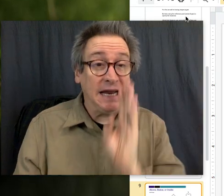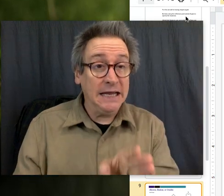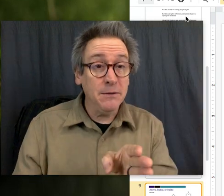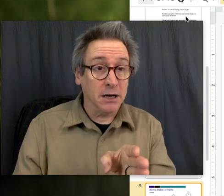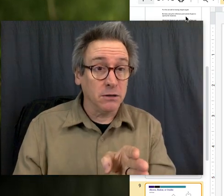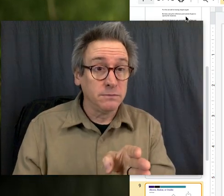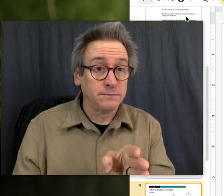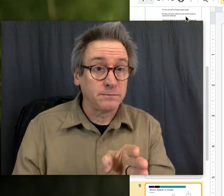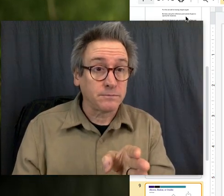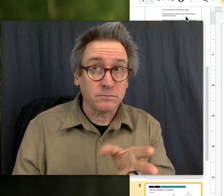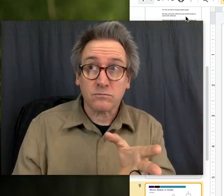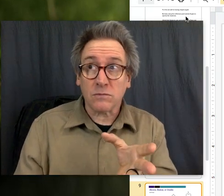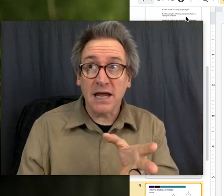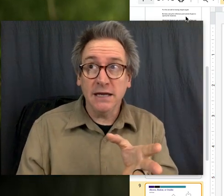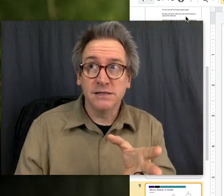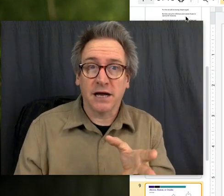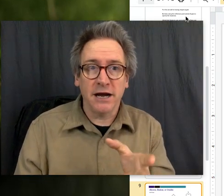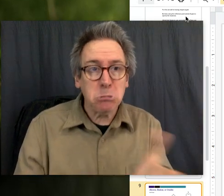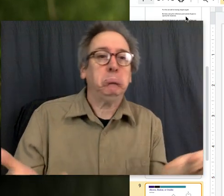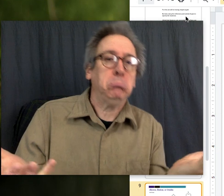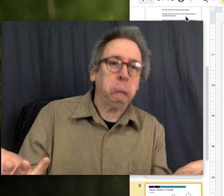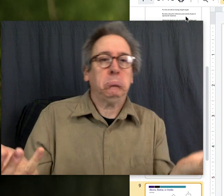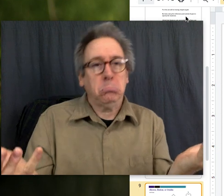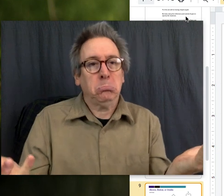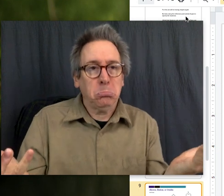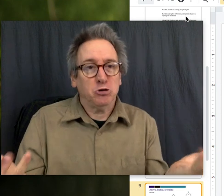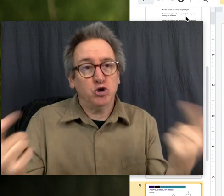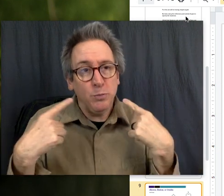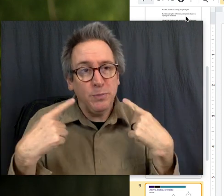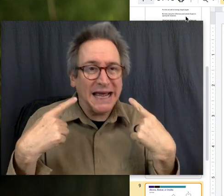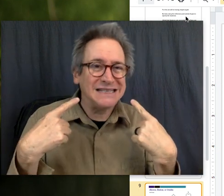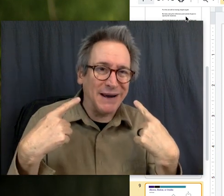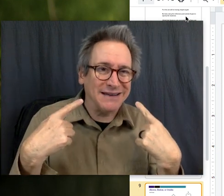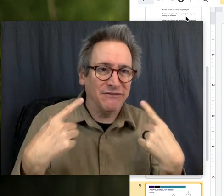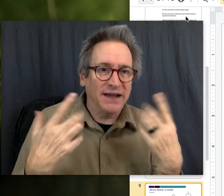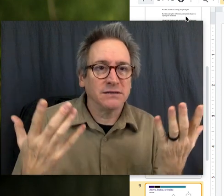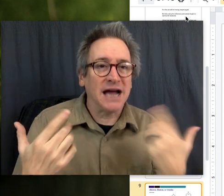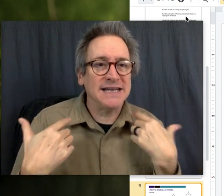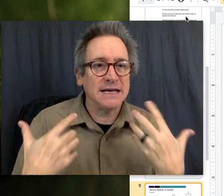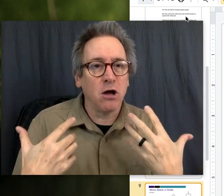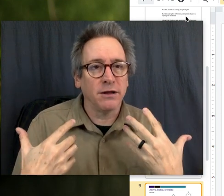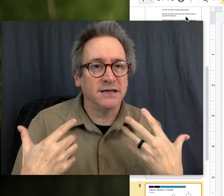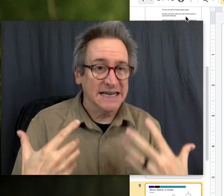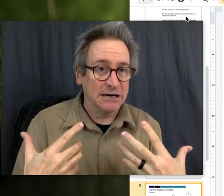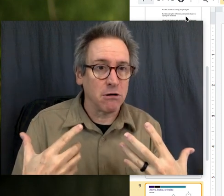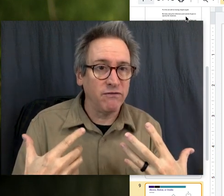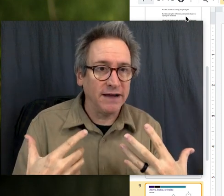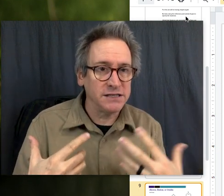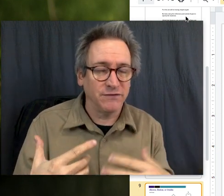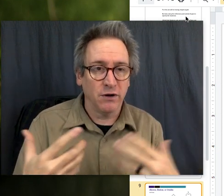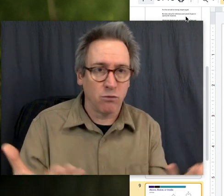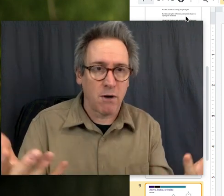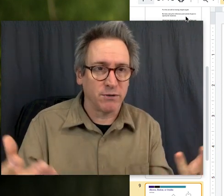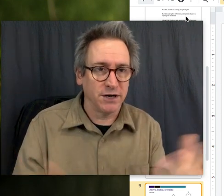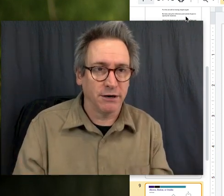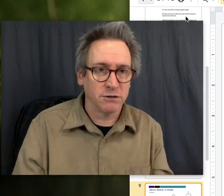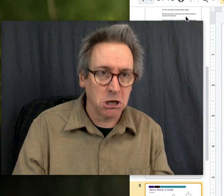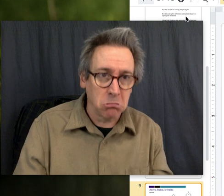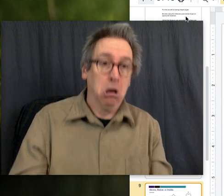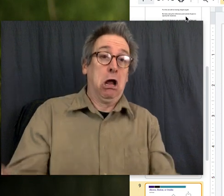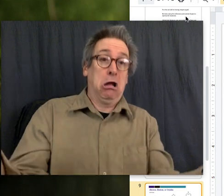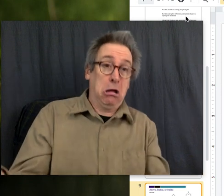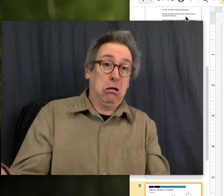And then in the middle is the kind of to be expected face. I tend to call it a De Niro face. If you know Robert De